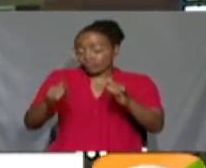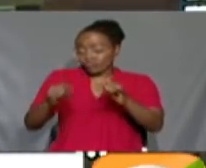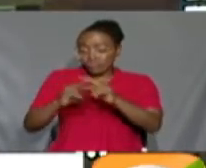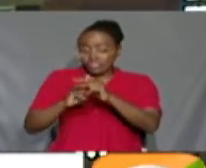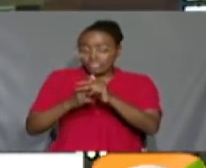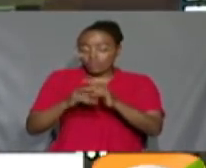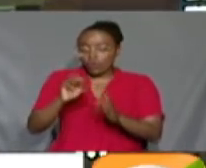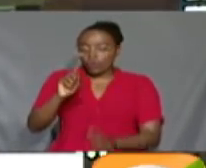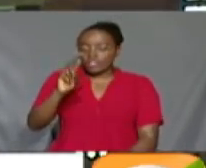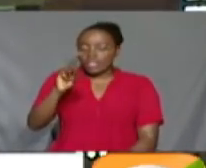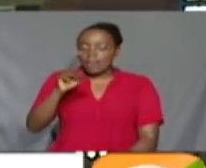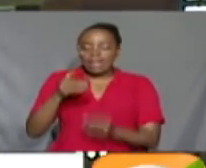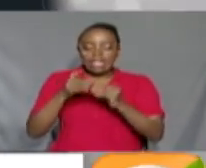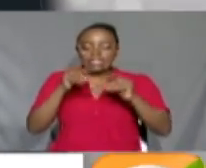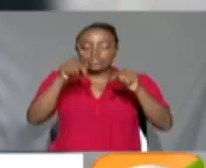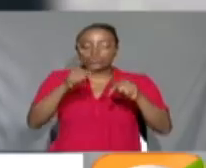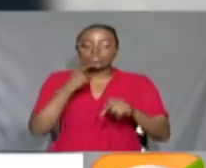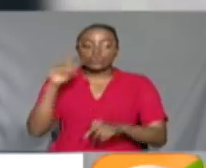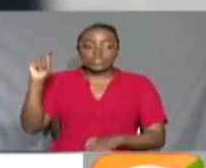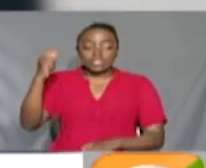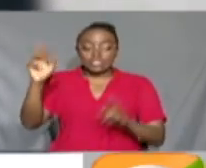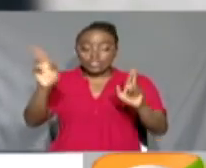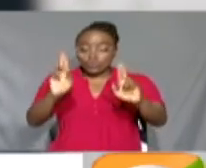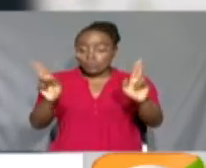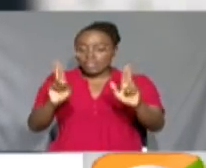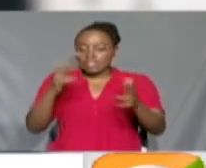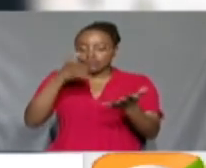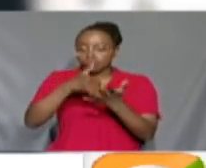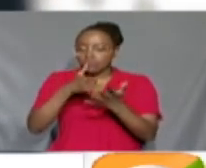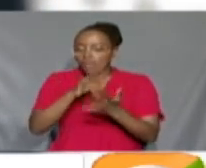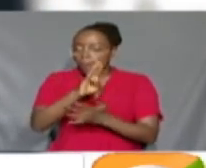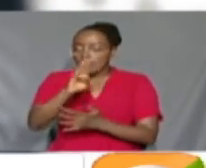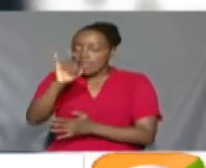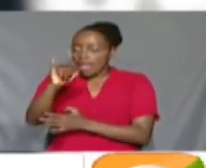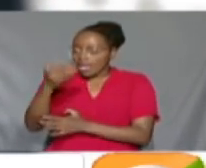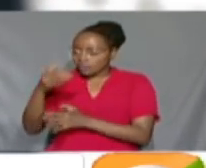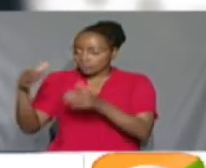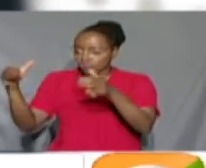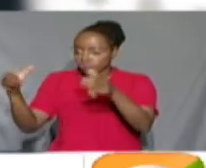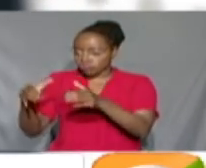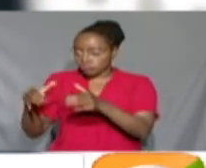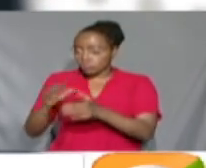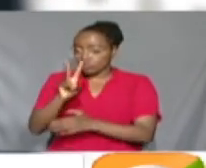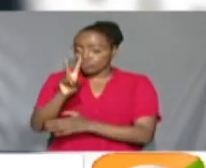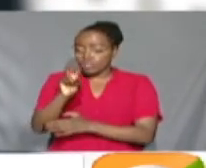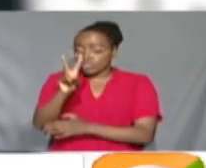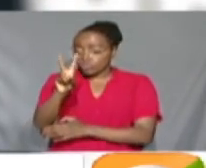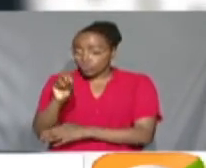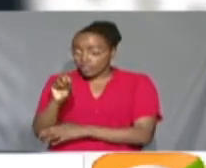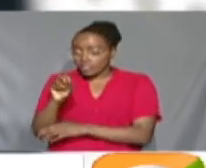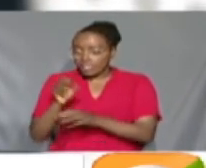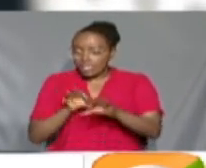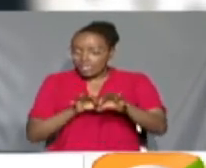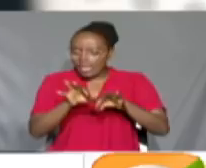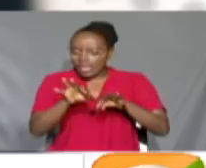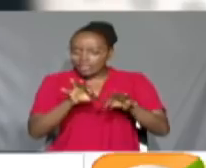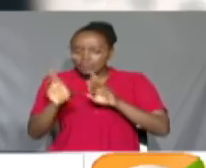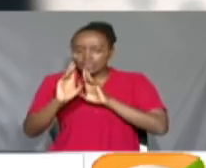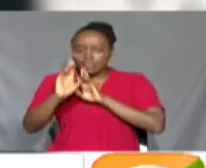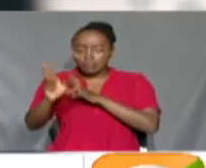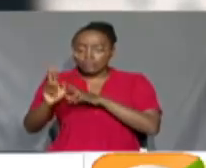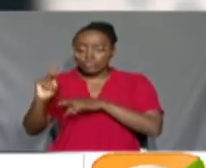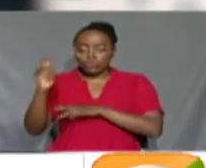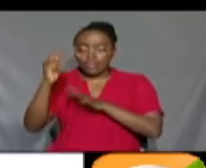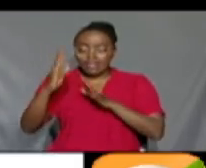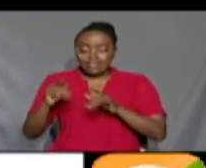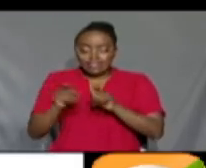today, ODM leader Raila Odinga told Kenyans to prepare to engage with the Building Bridges Task Force in 2020 as they explain their report to Kenyans